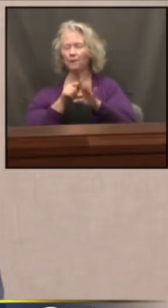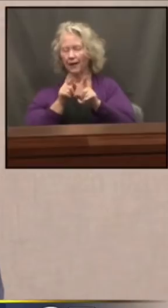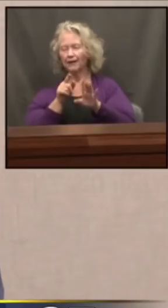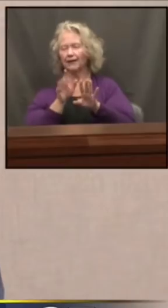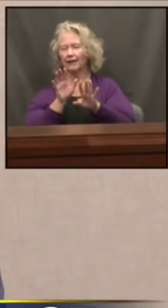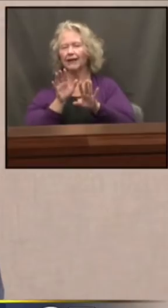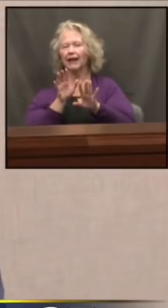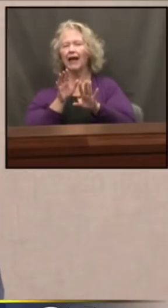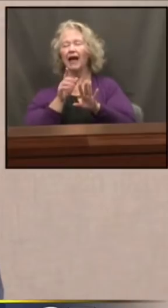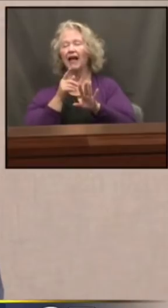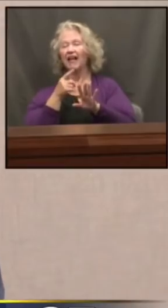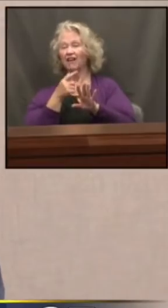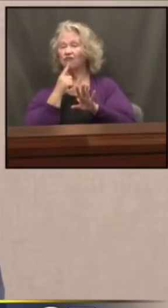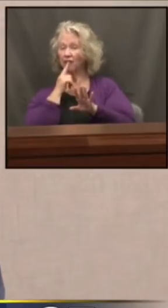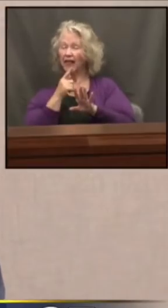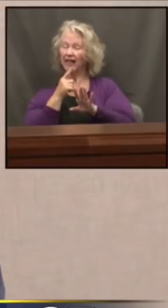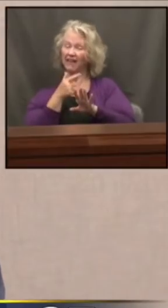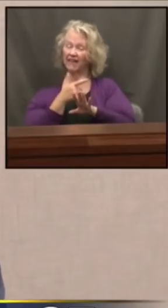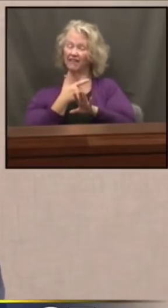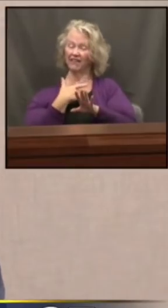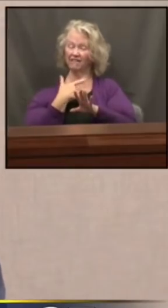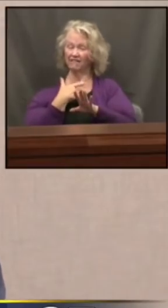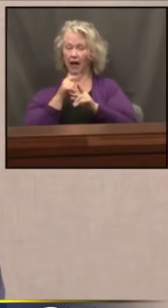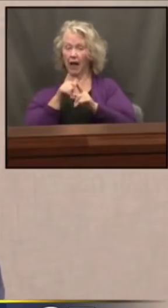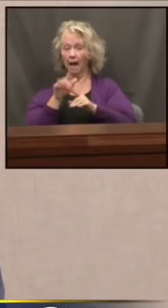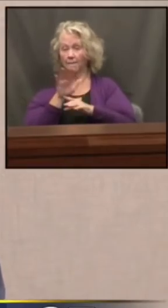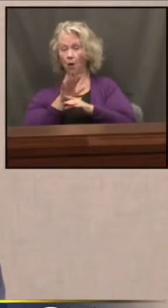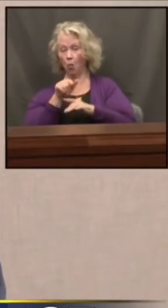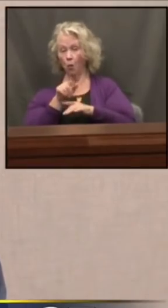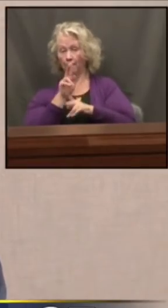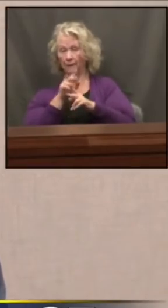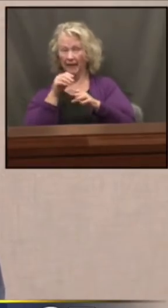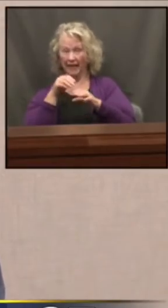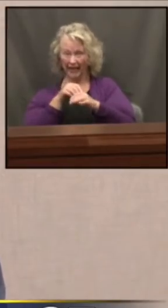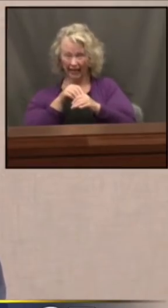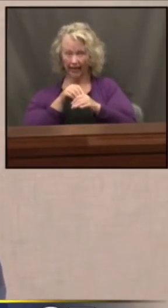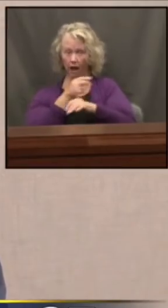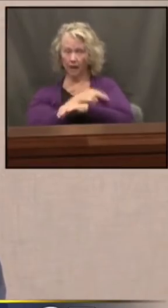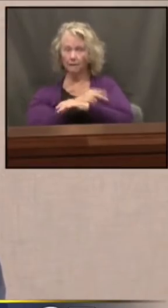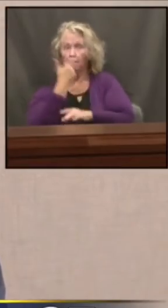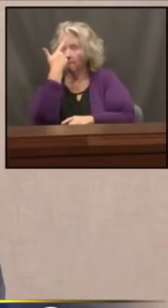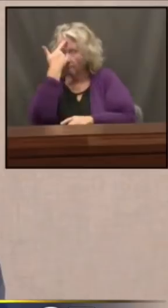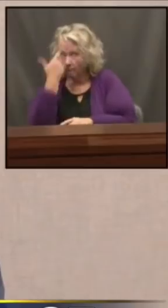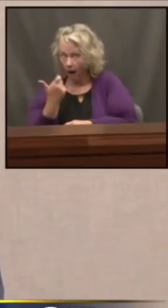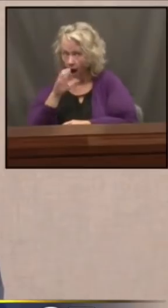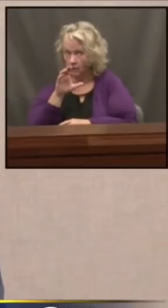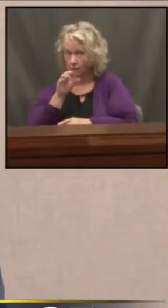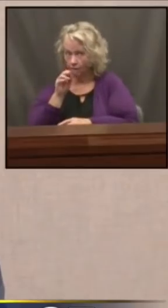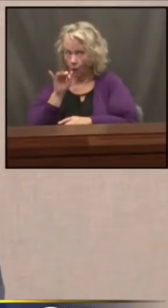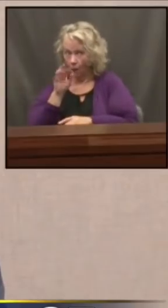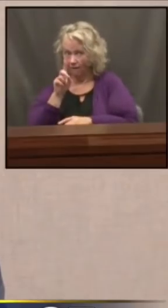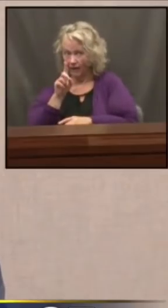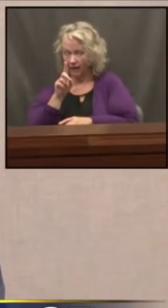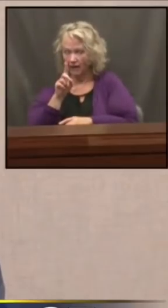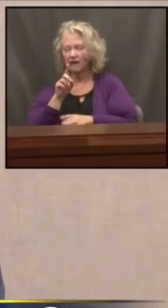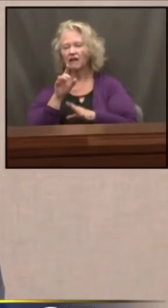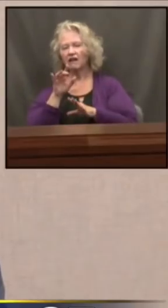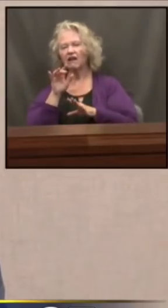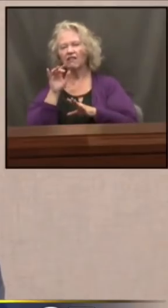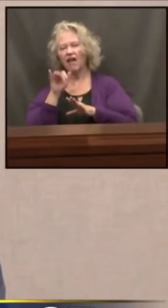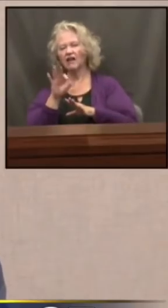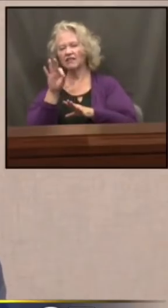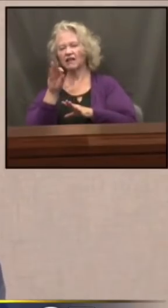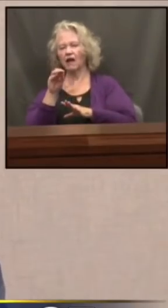that it's more like 90% of the people who are actually hospitalized for COVID are fully unvaccinated, even though that's an